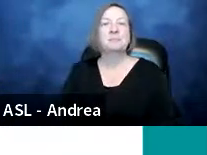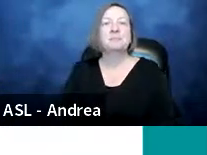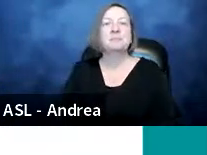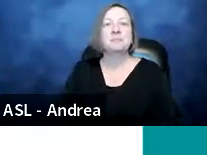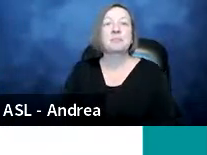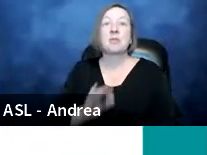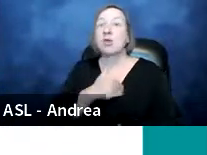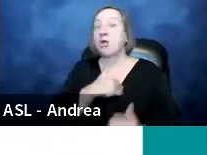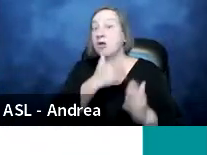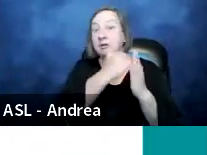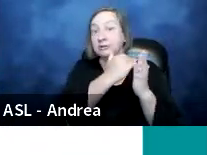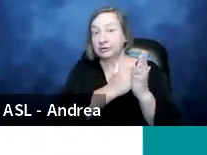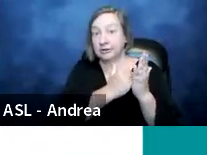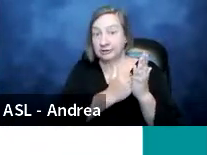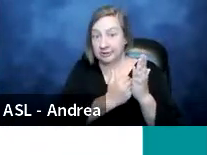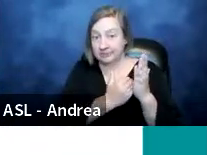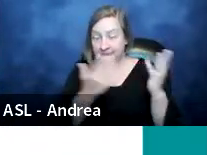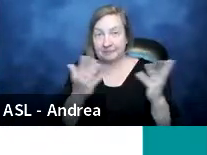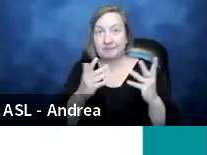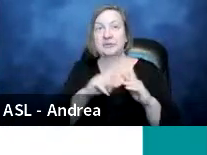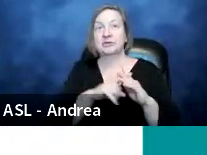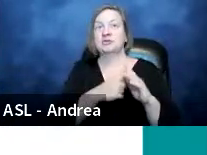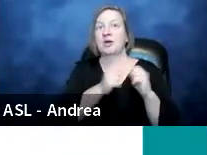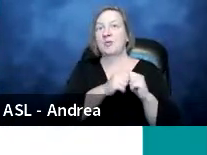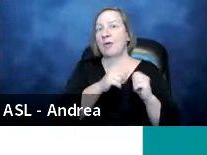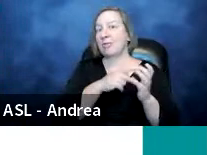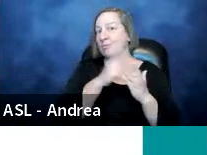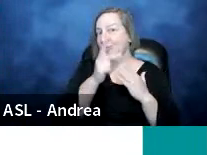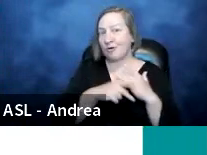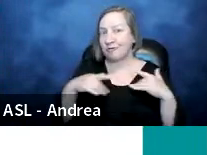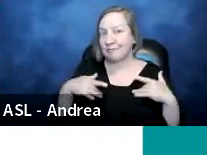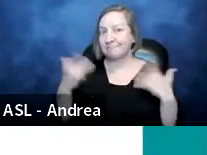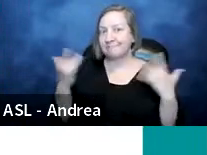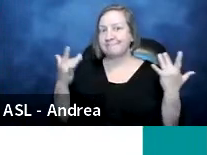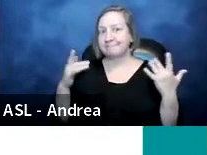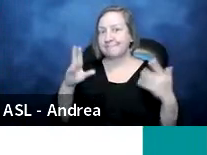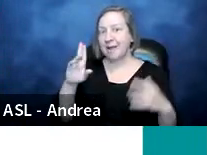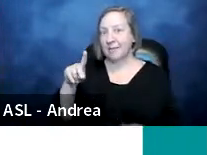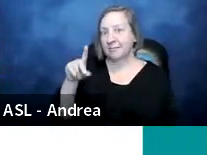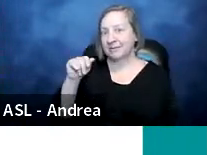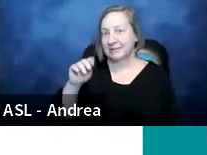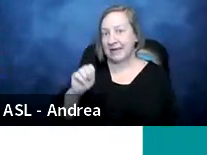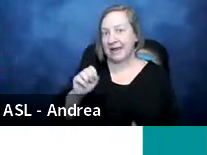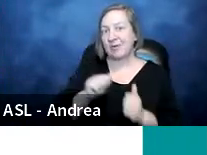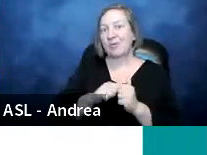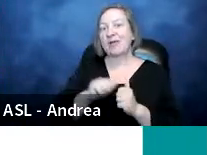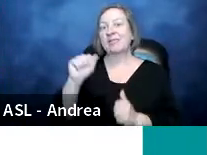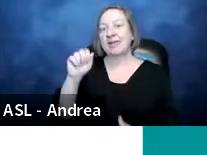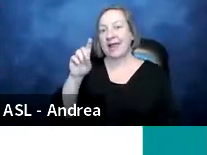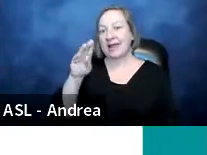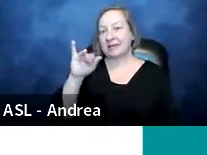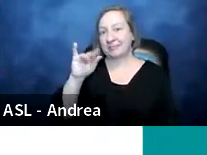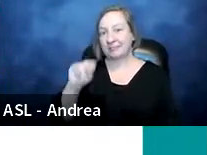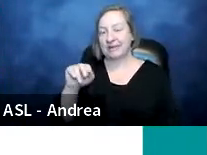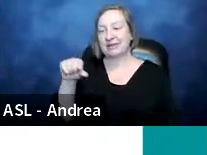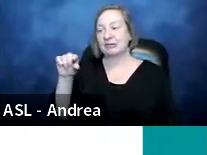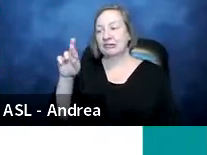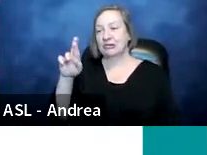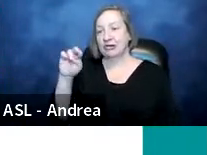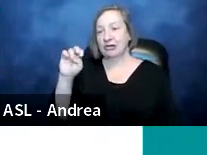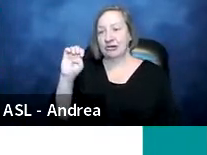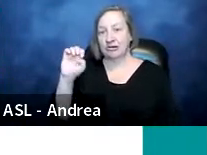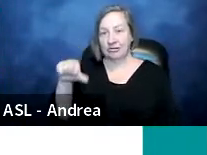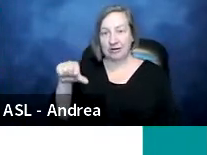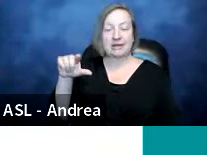Our agenda, we start with a program update with our administrator, Greg Johnson. We